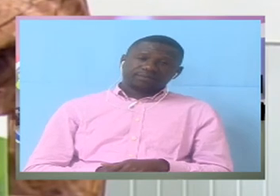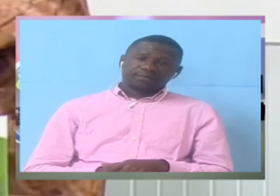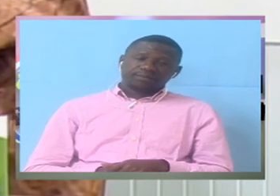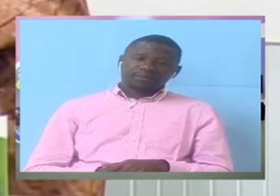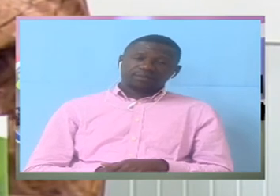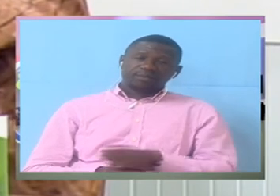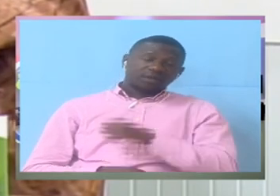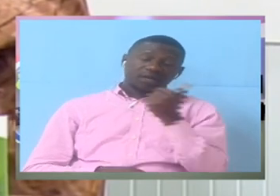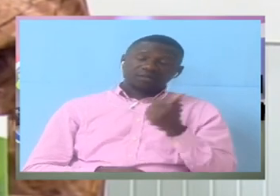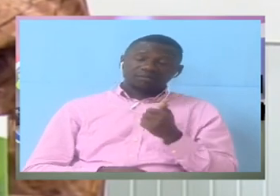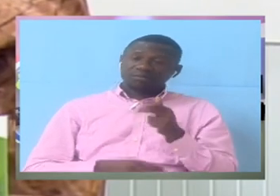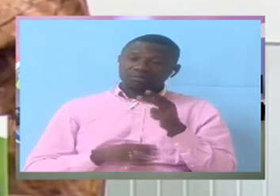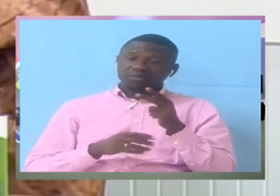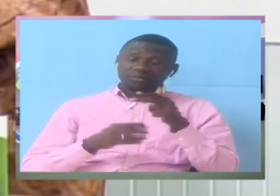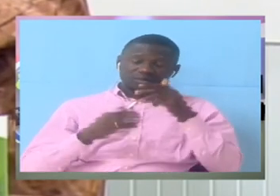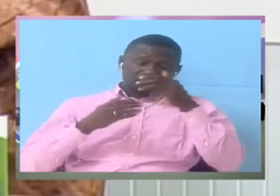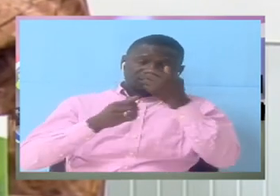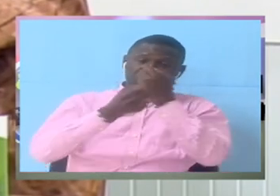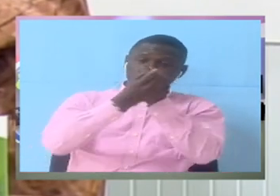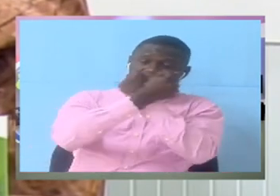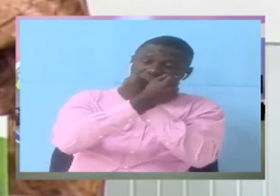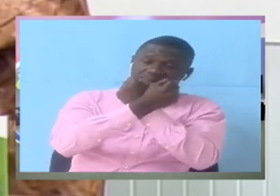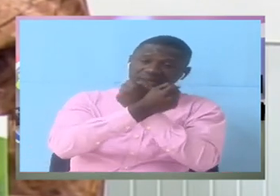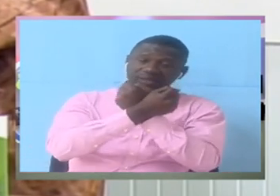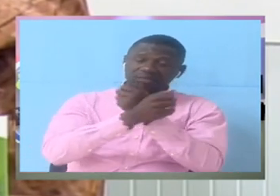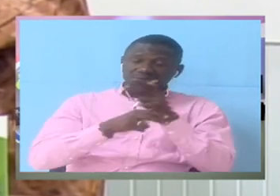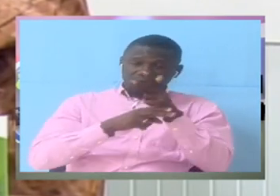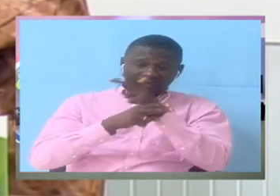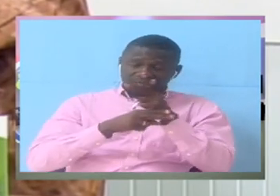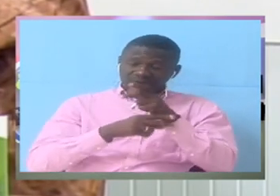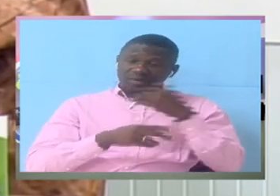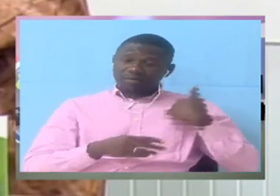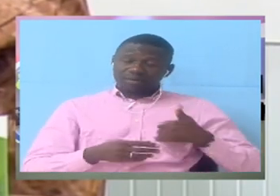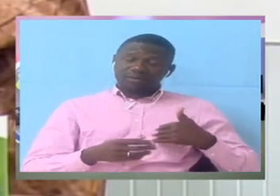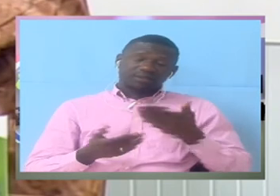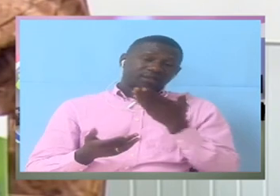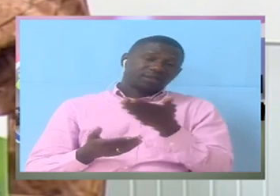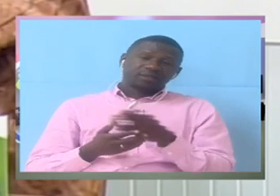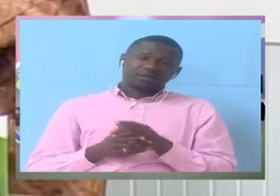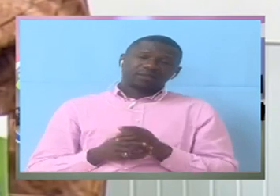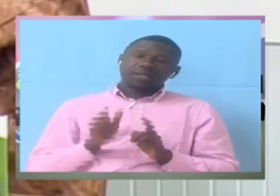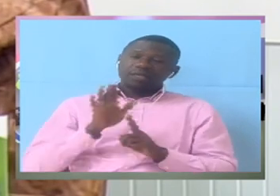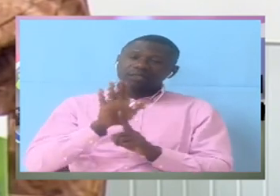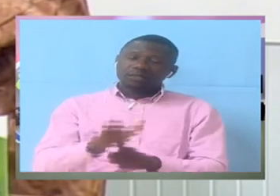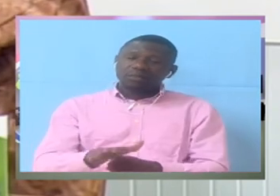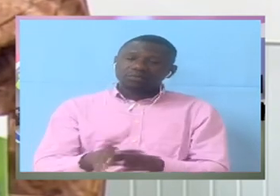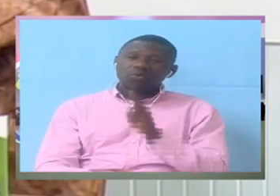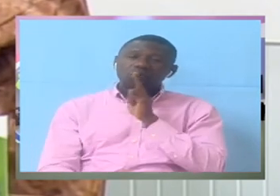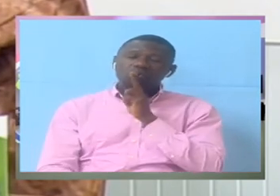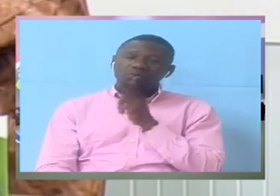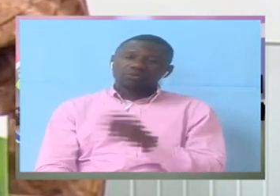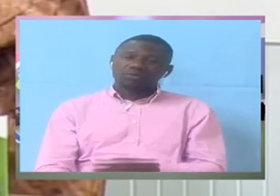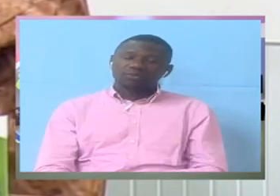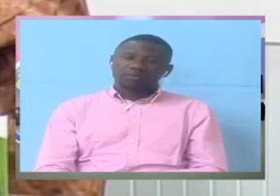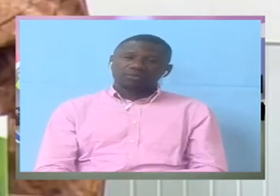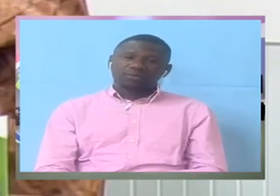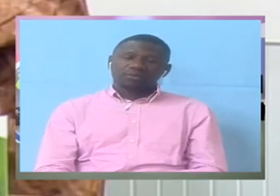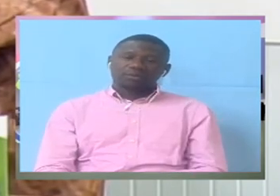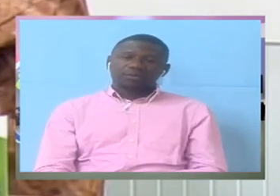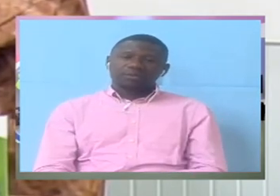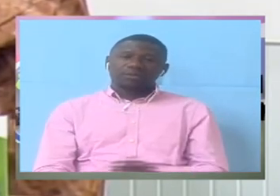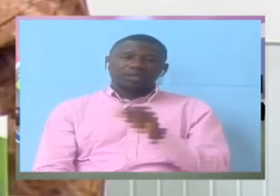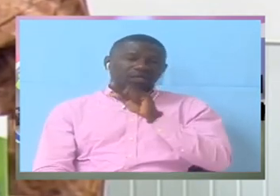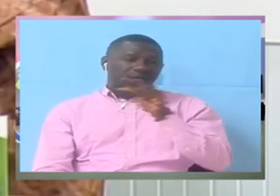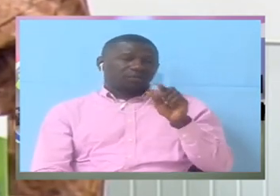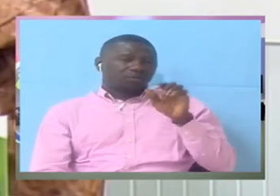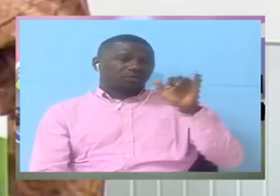were found. Even the Mile 2 prison officers themselves. Like who? Comme du manuel. Sefleya Jaju. Atele